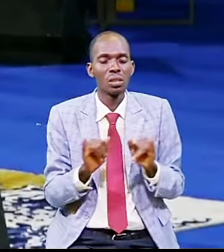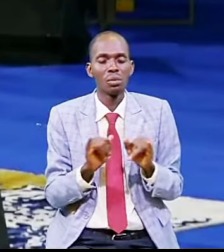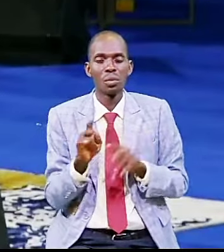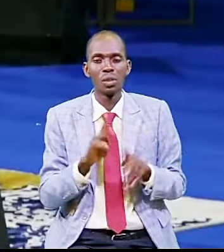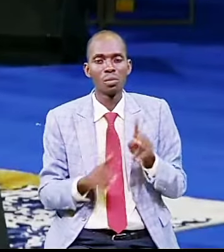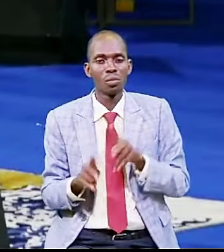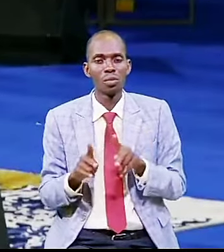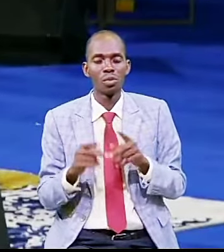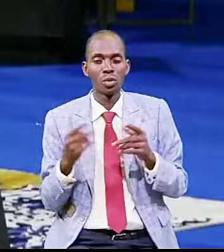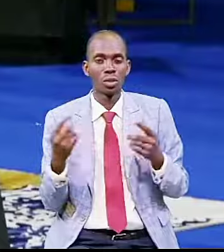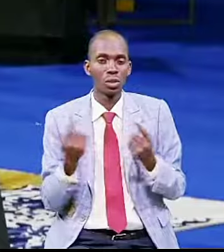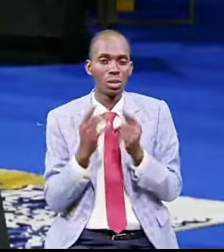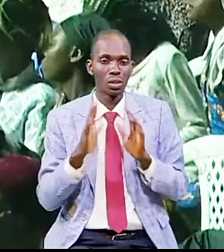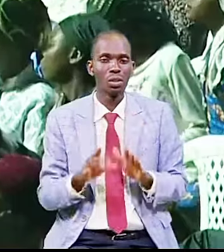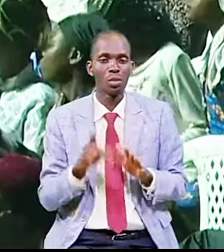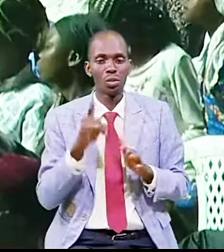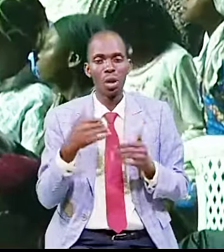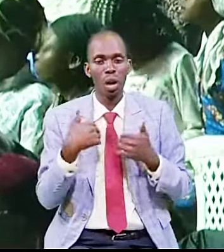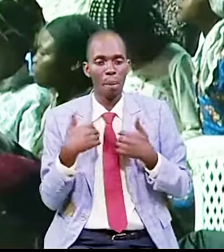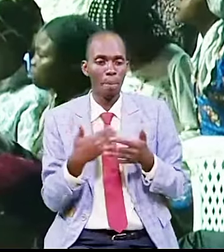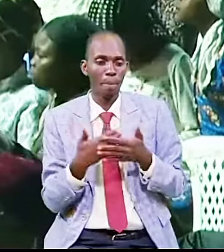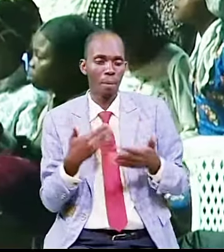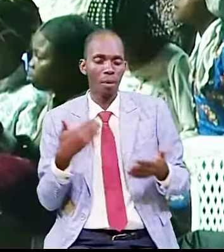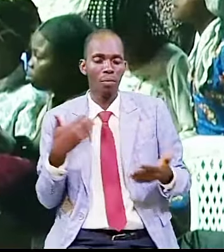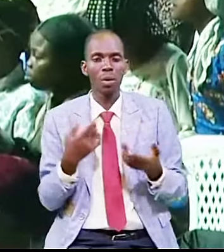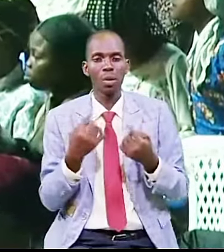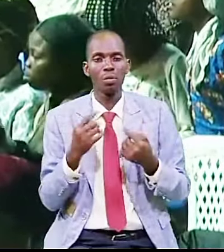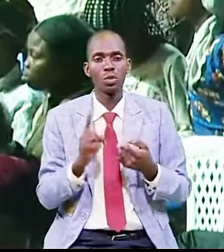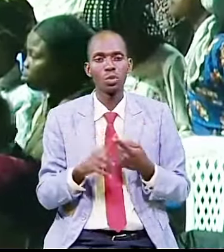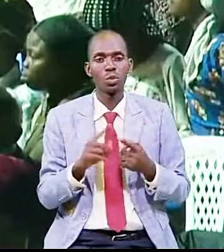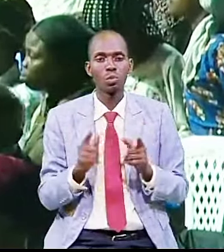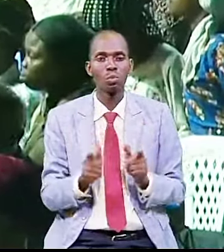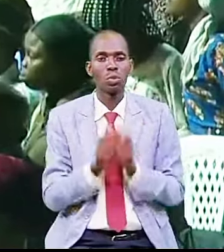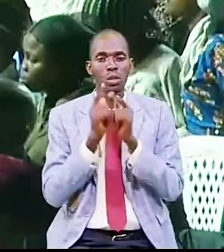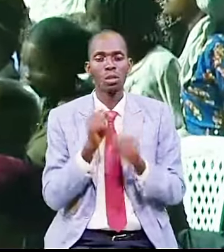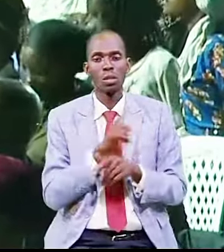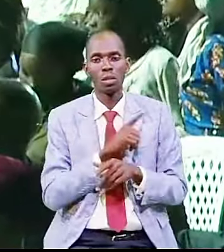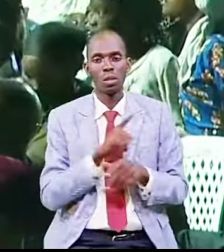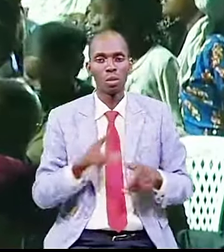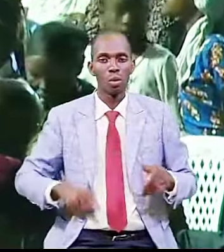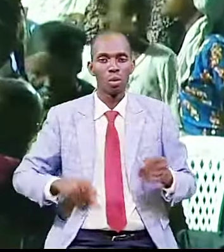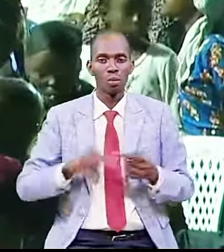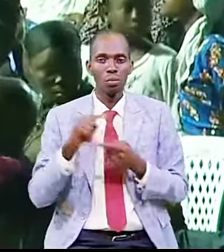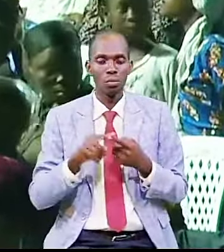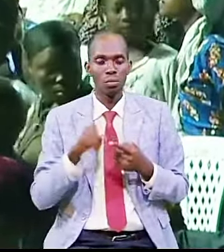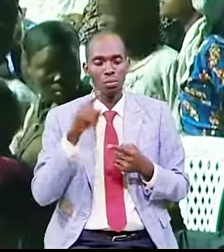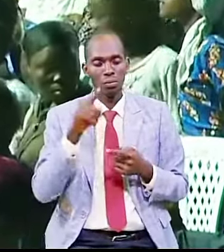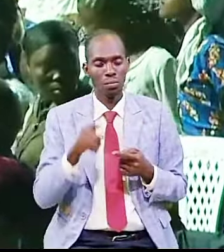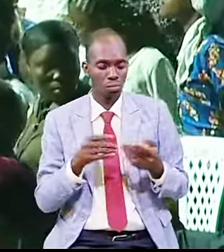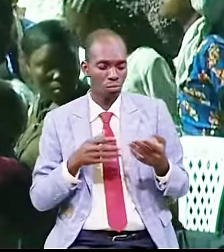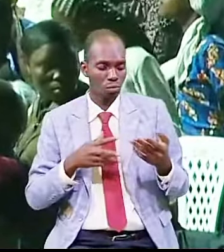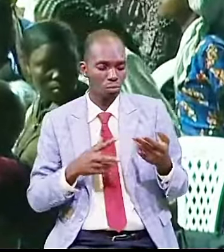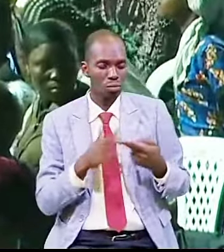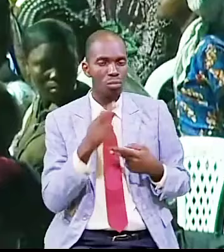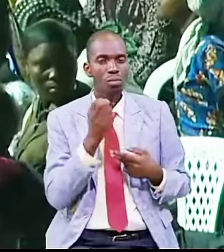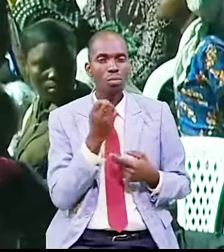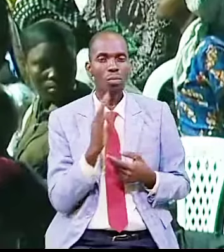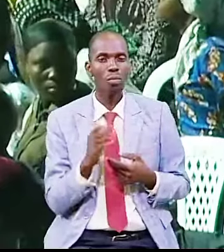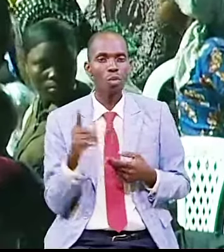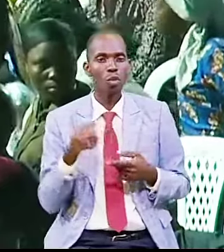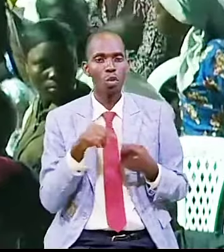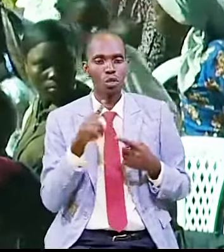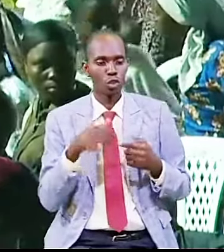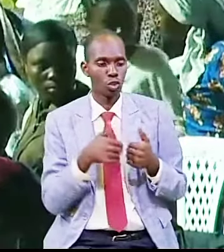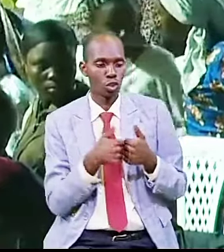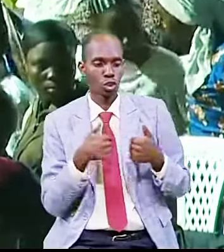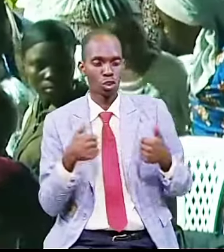came to the Lord. And when you cut that cord, when you break that chain, when you remove the